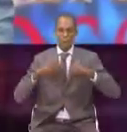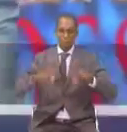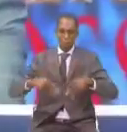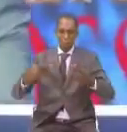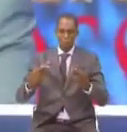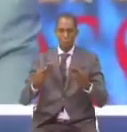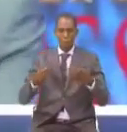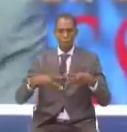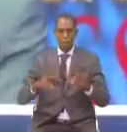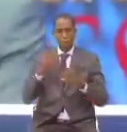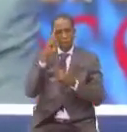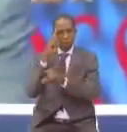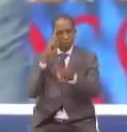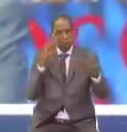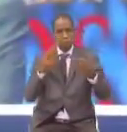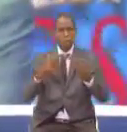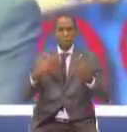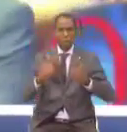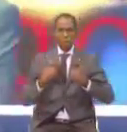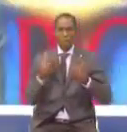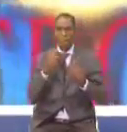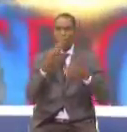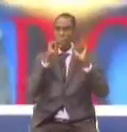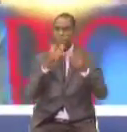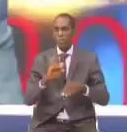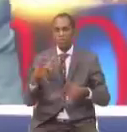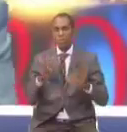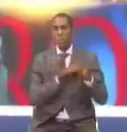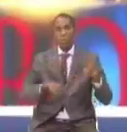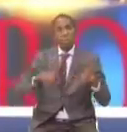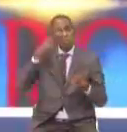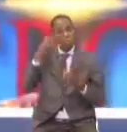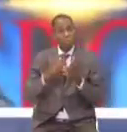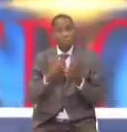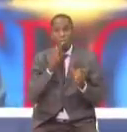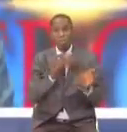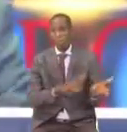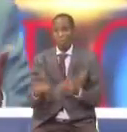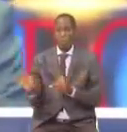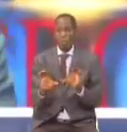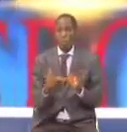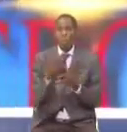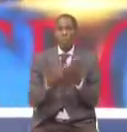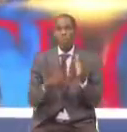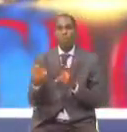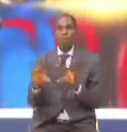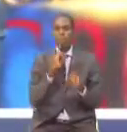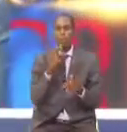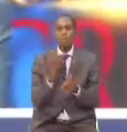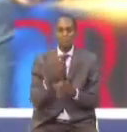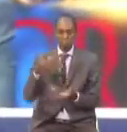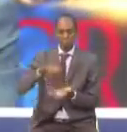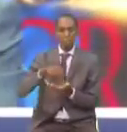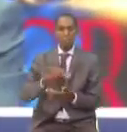to have the blessing of the Lord, because it's done already. All you do is you get up, you